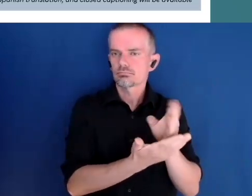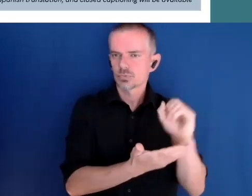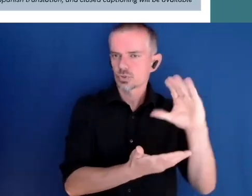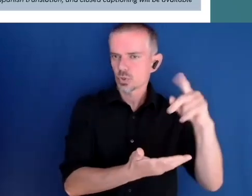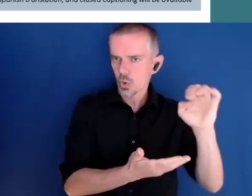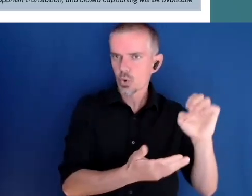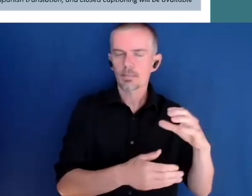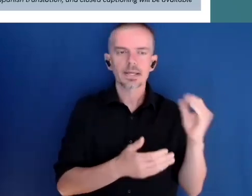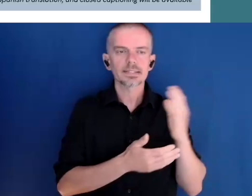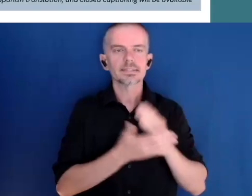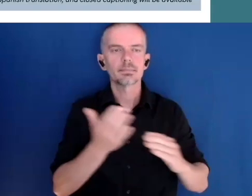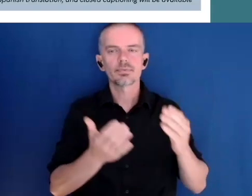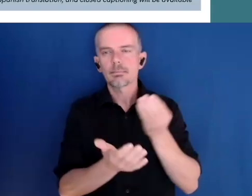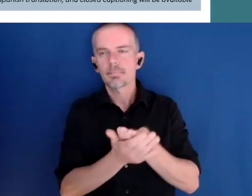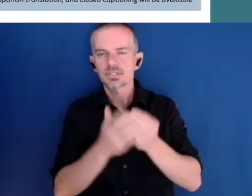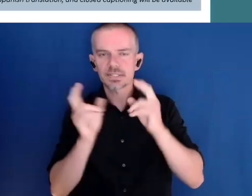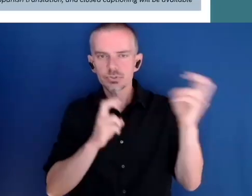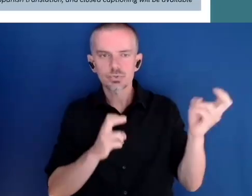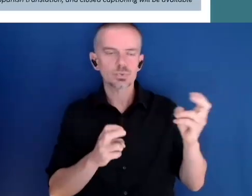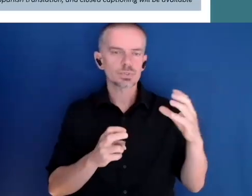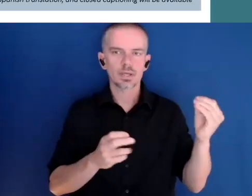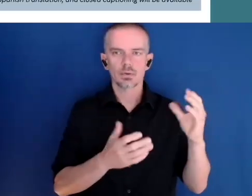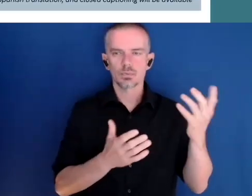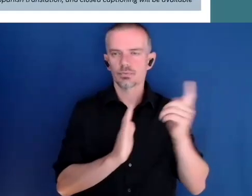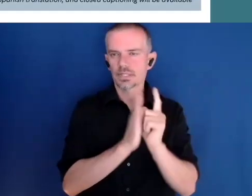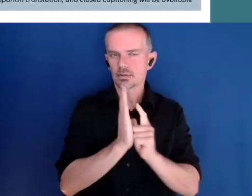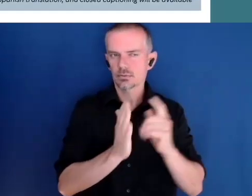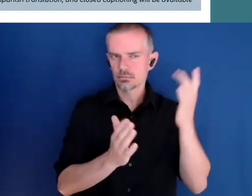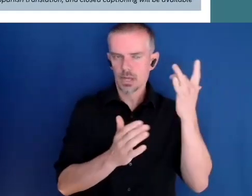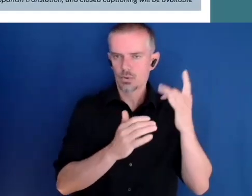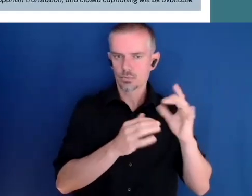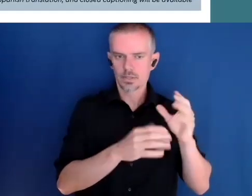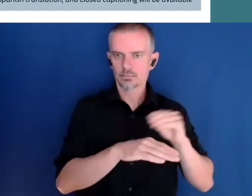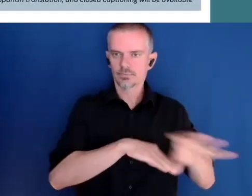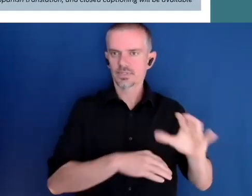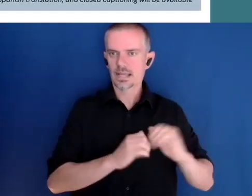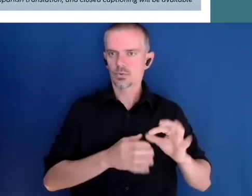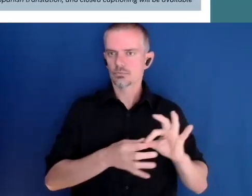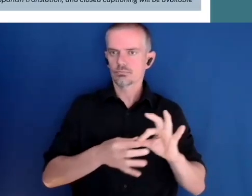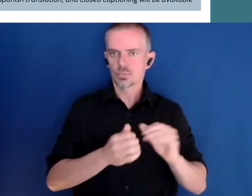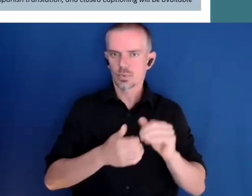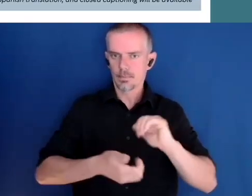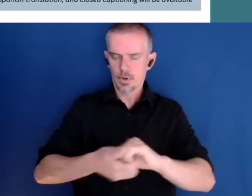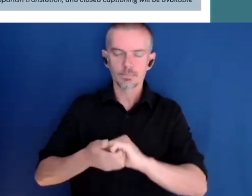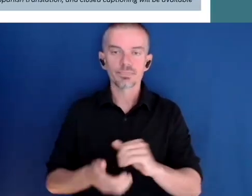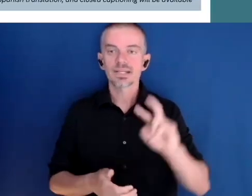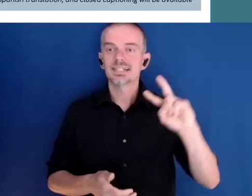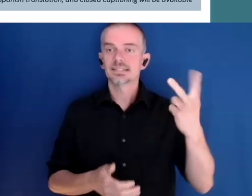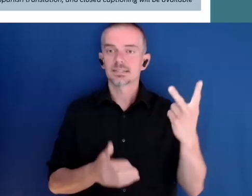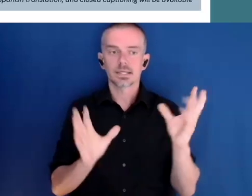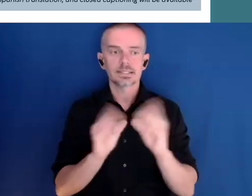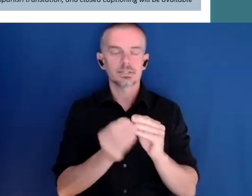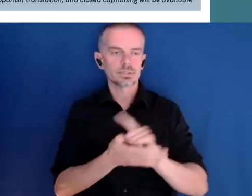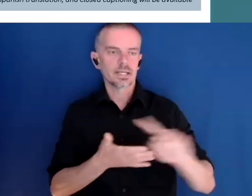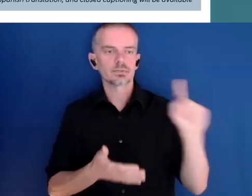drivers that influence its work with partners. The second webinar, which was last week, focused in on this universe of grants and